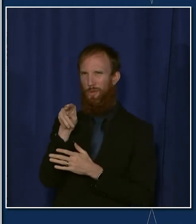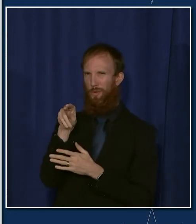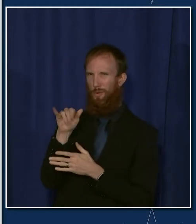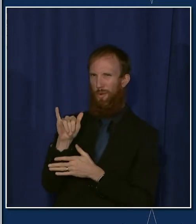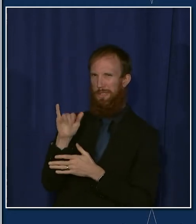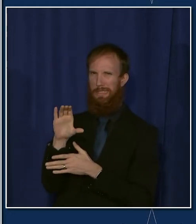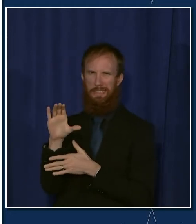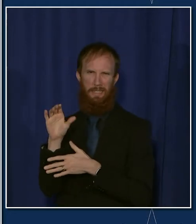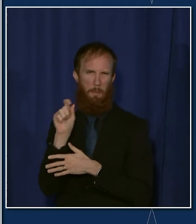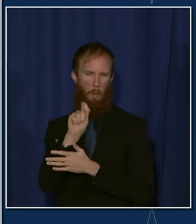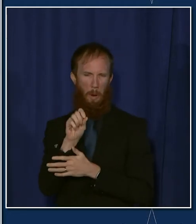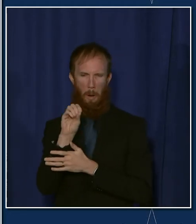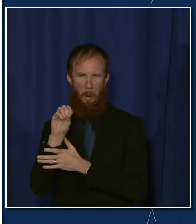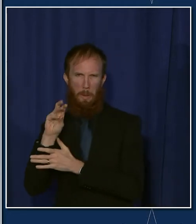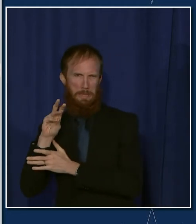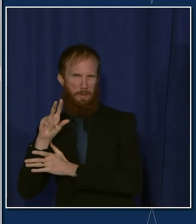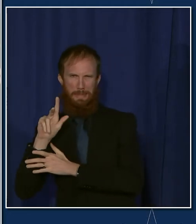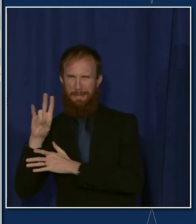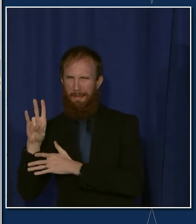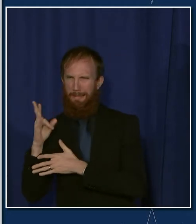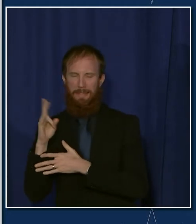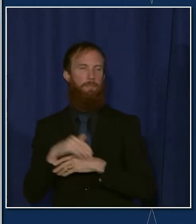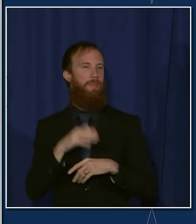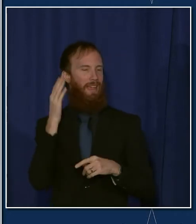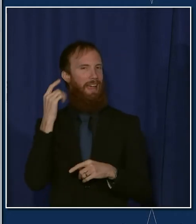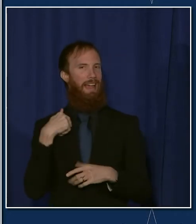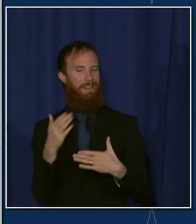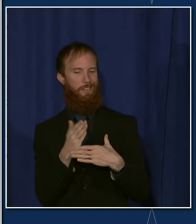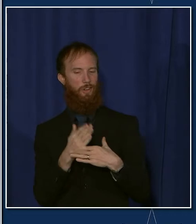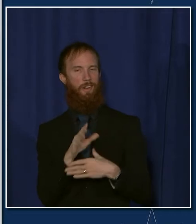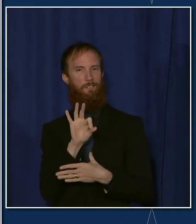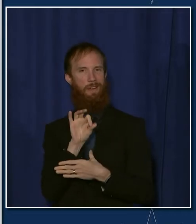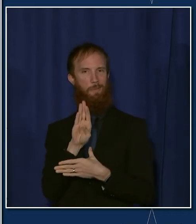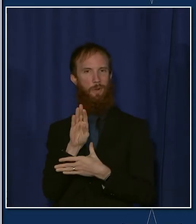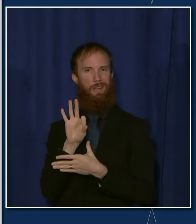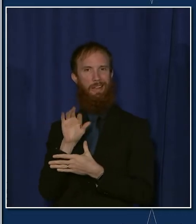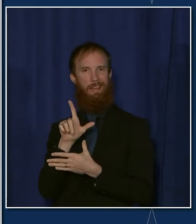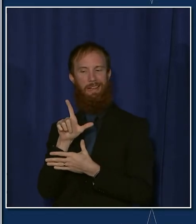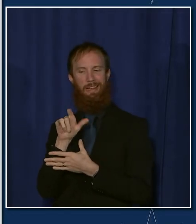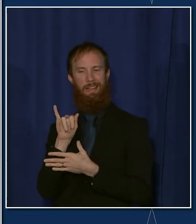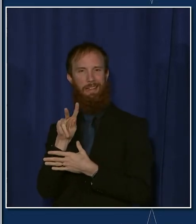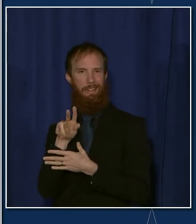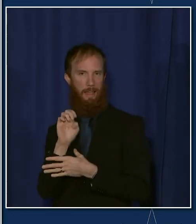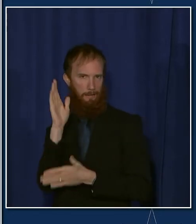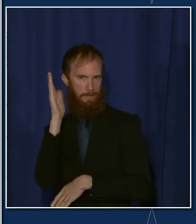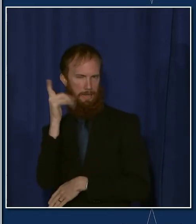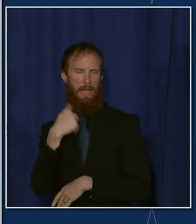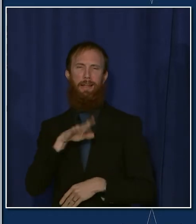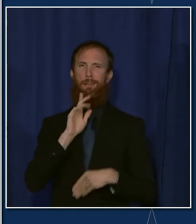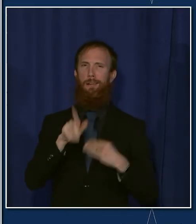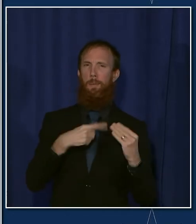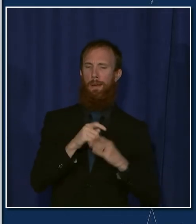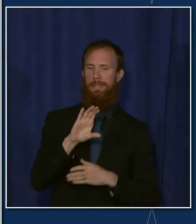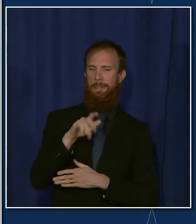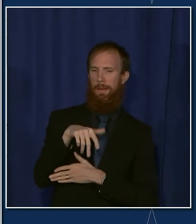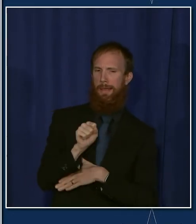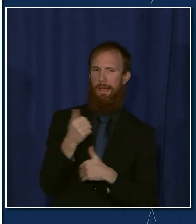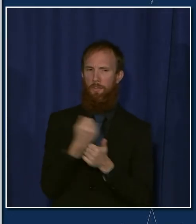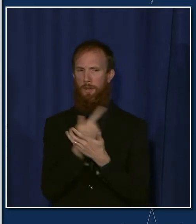I shared actually on my Facebook Live this morning some more details about what CPS and what we've been